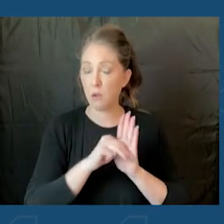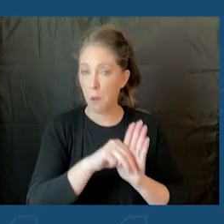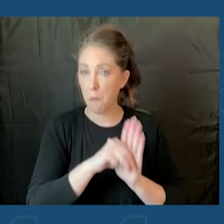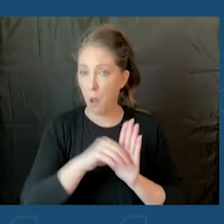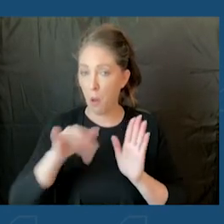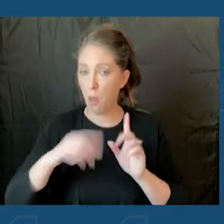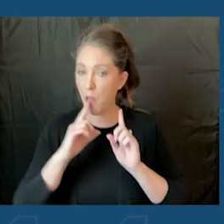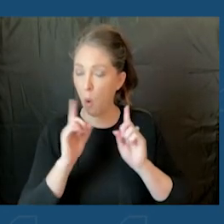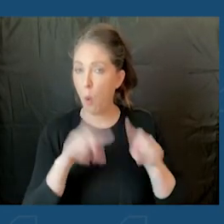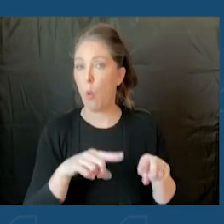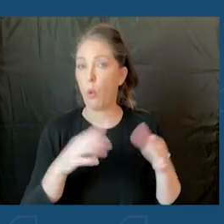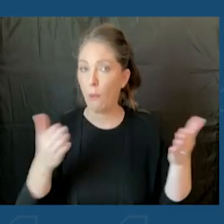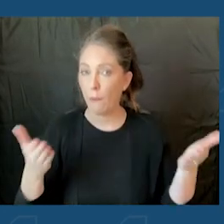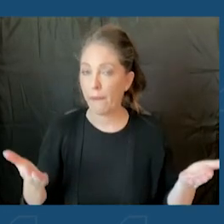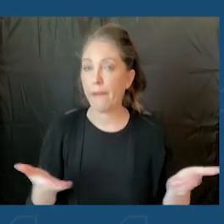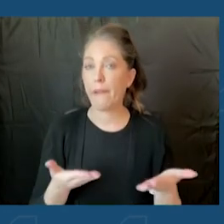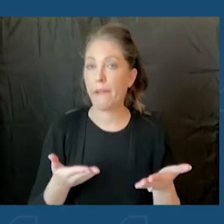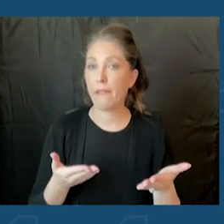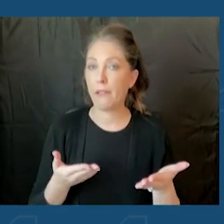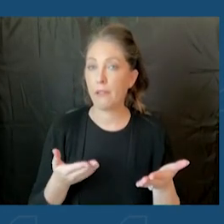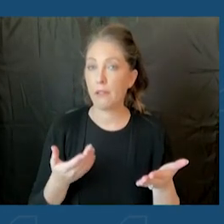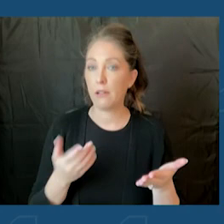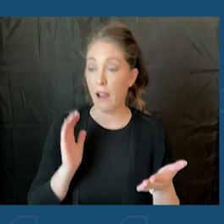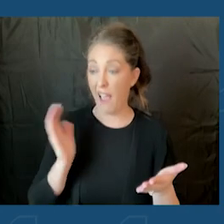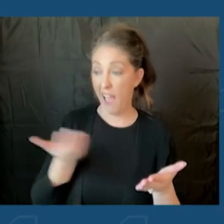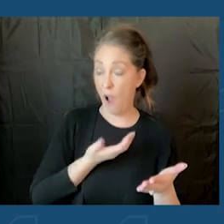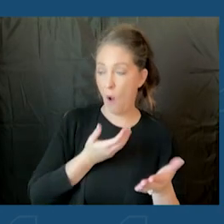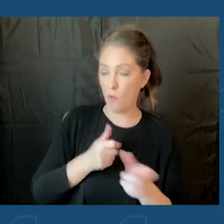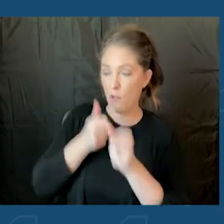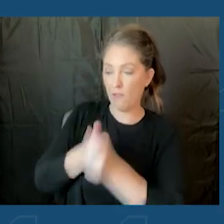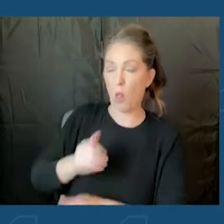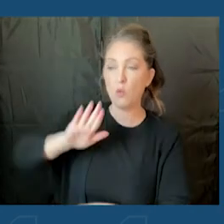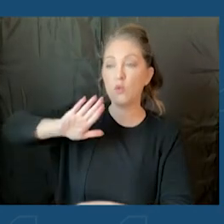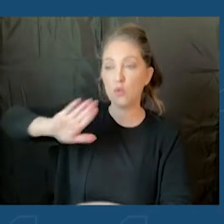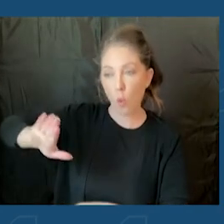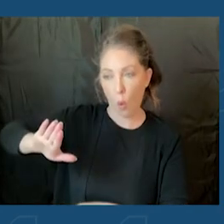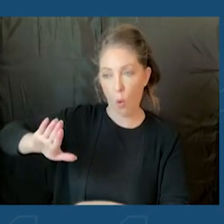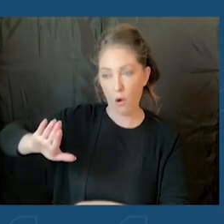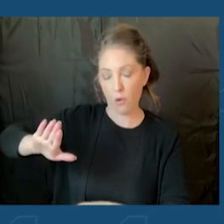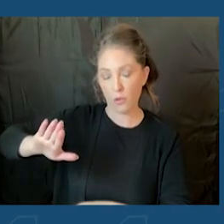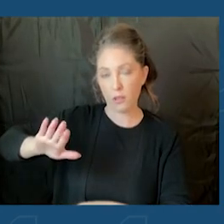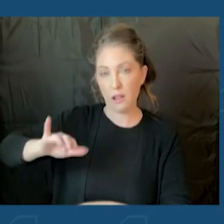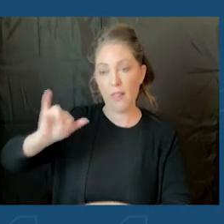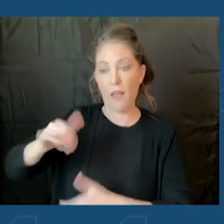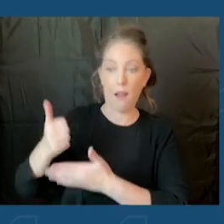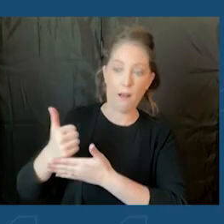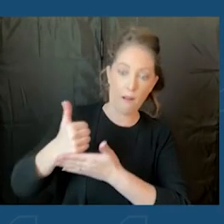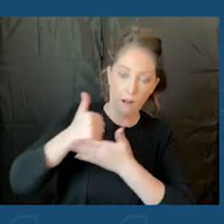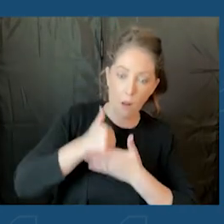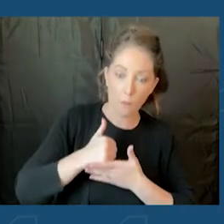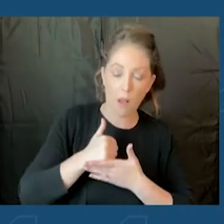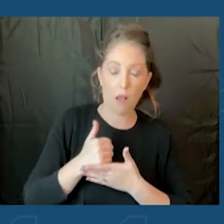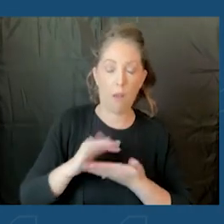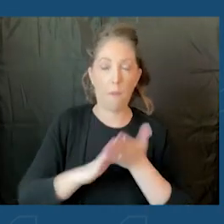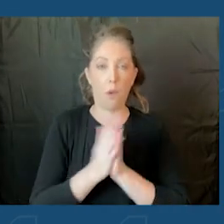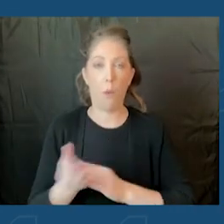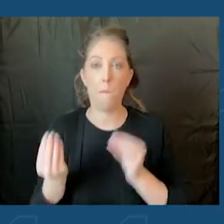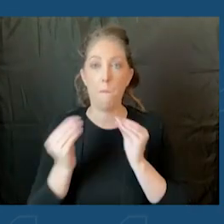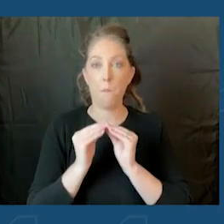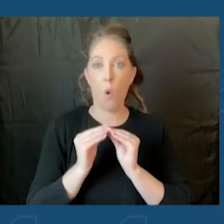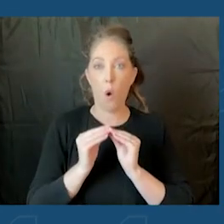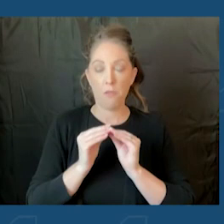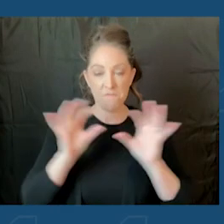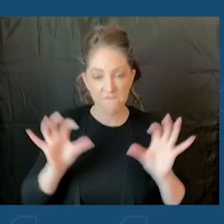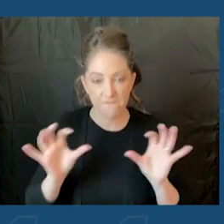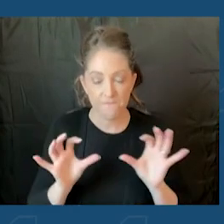here after your executive order, Governor, and that has helped us to be even more aggressive in doing what